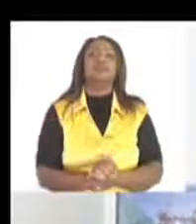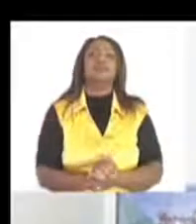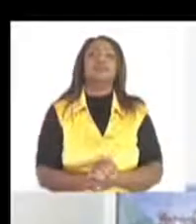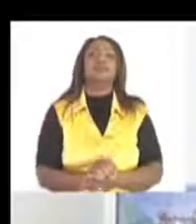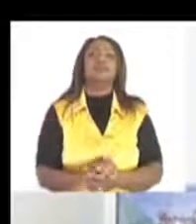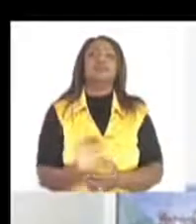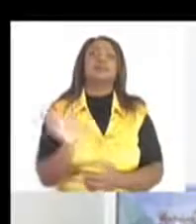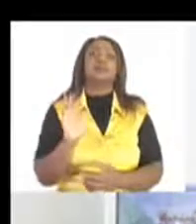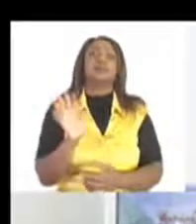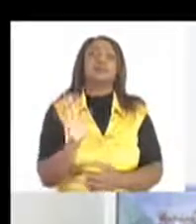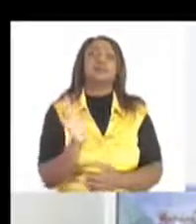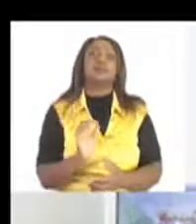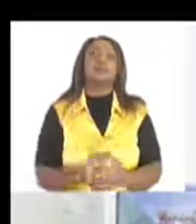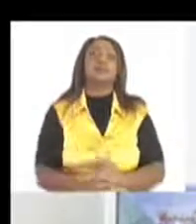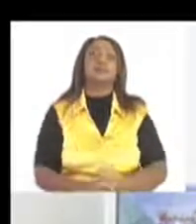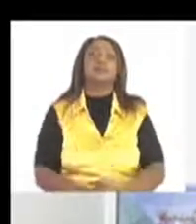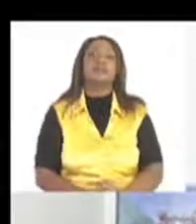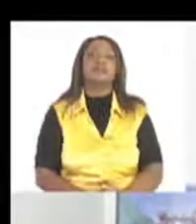Clarice.